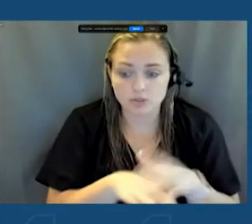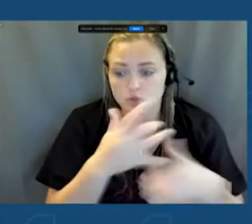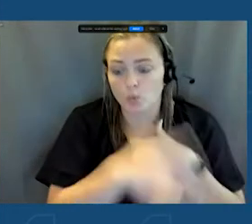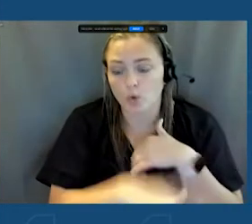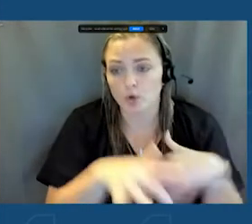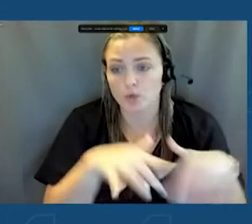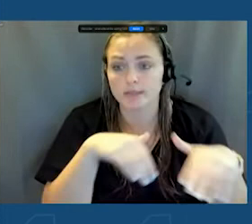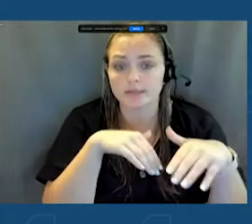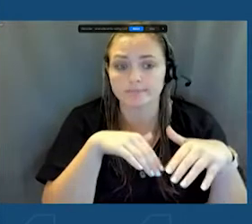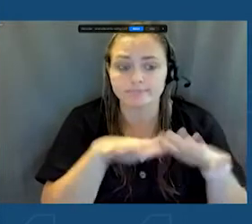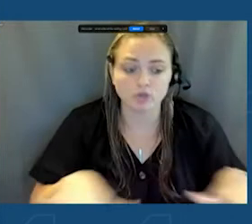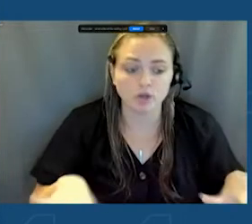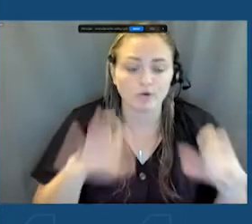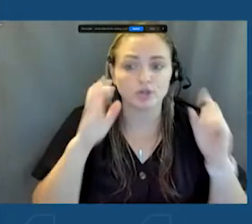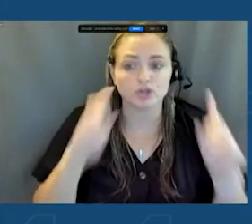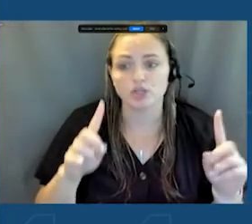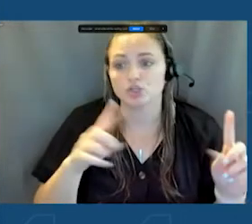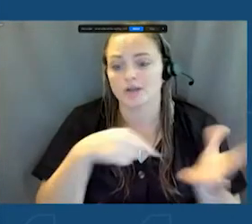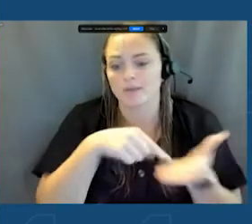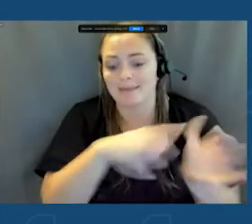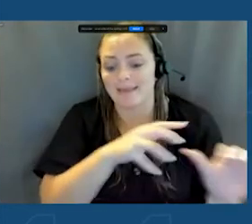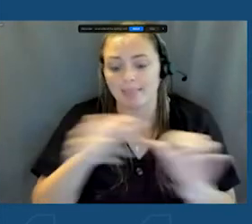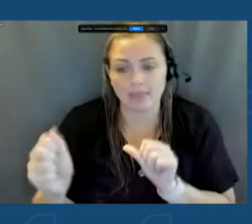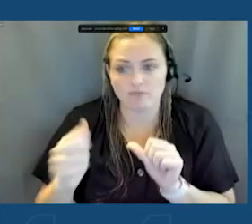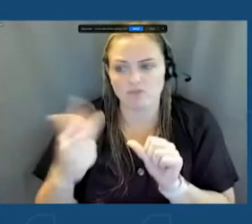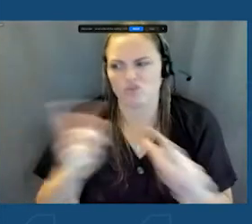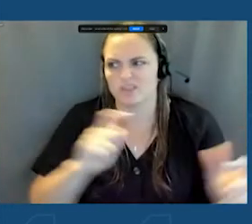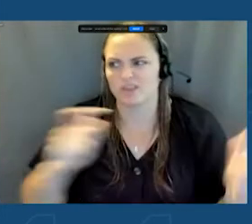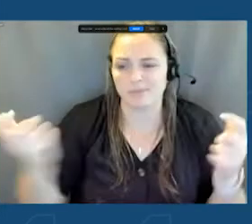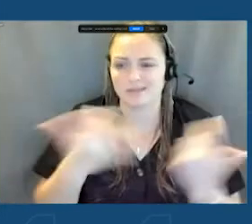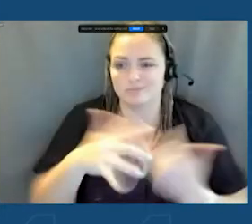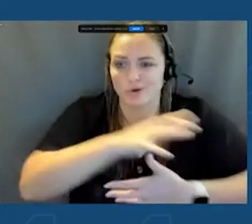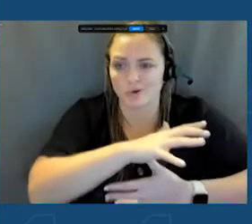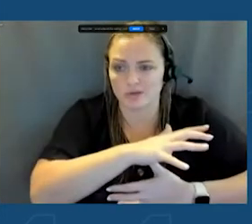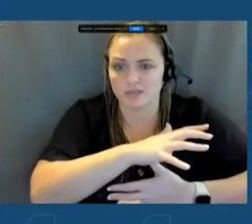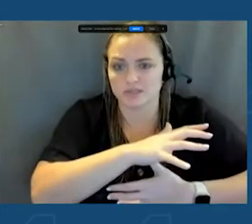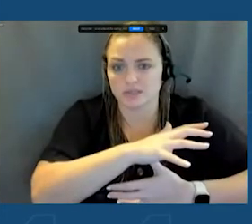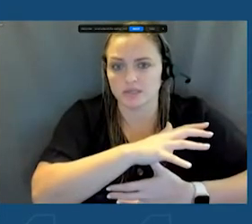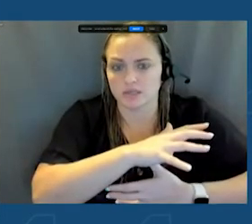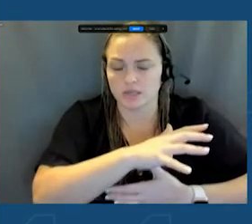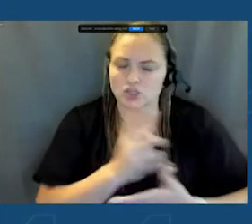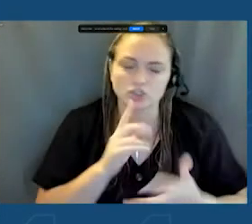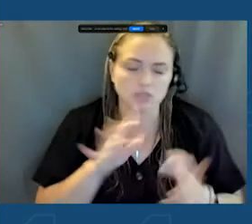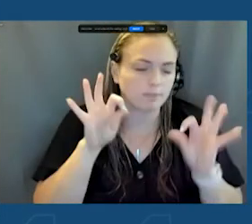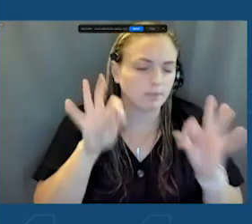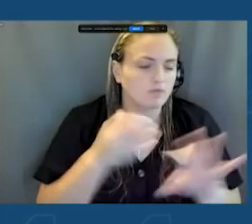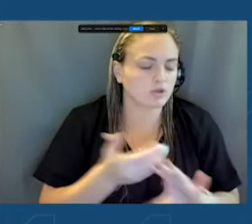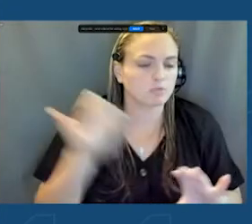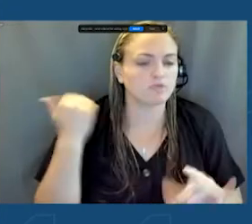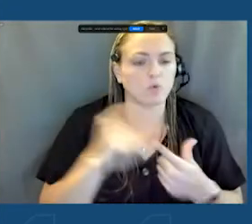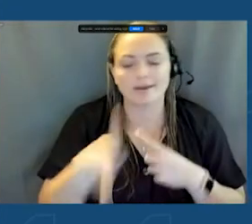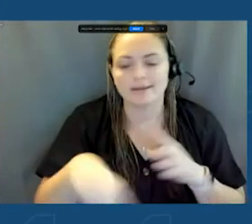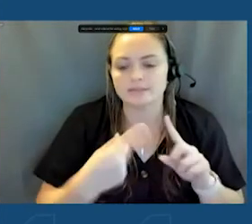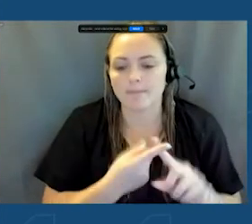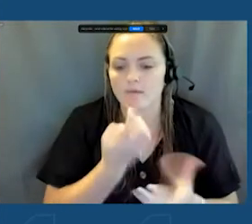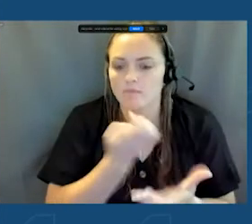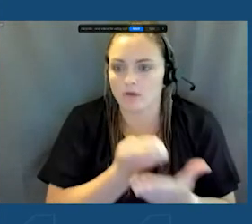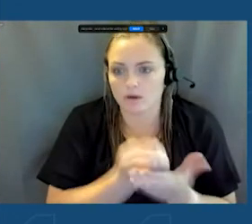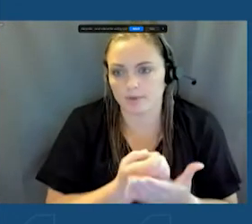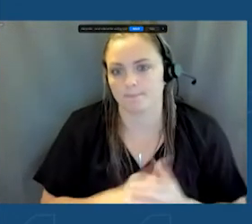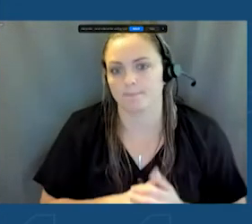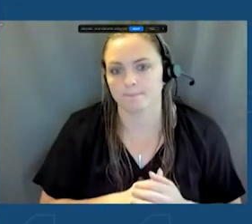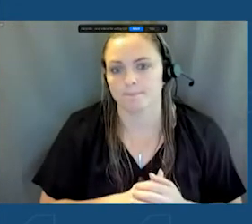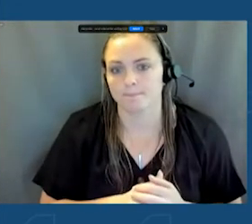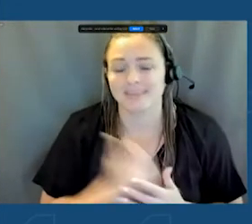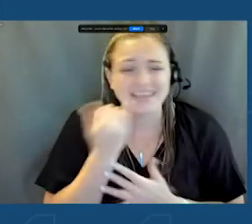education, and access to paid leave have been 3 of my biggest priorities. And she said it perfectly because it's about the economy. If half